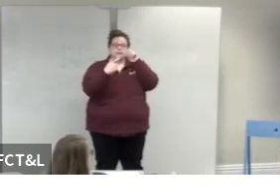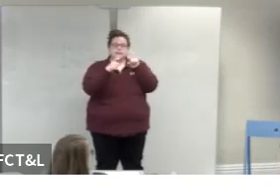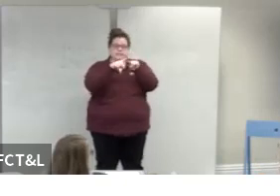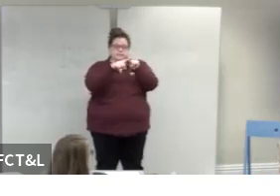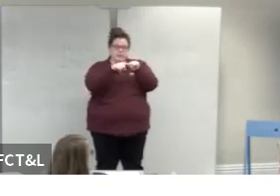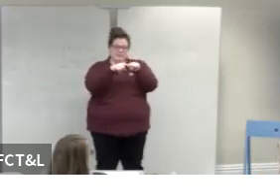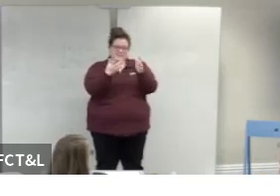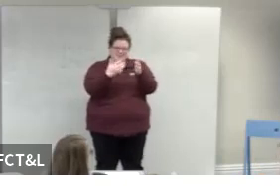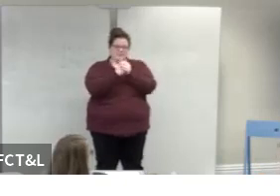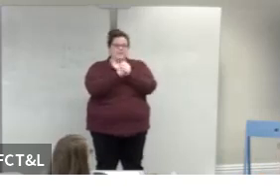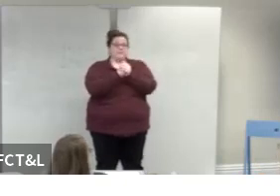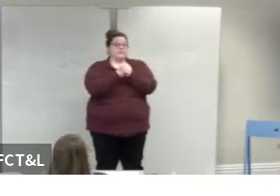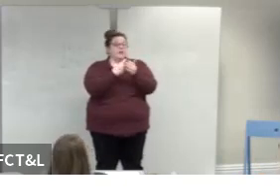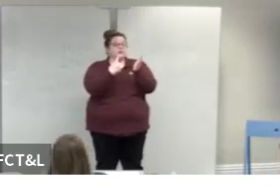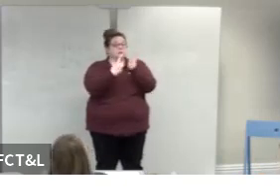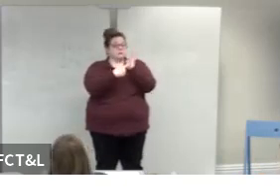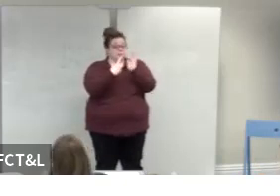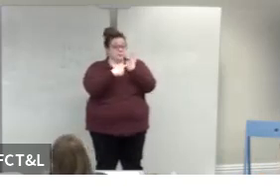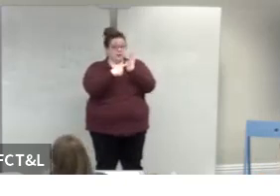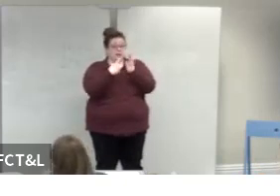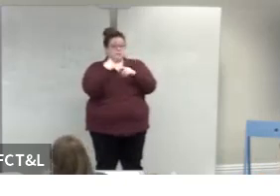That's an excellent question. It depends.